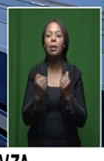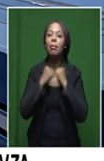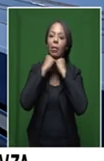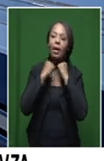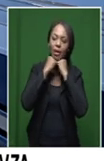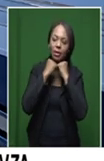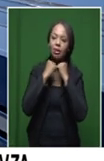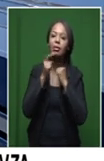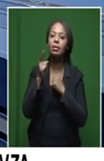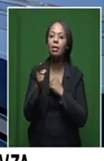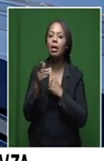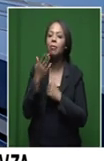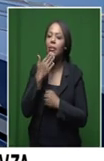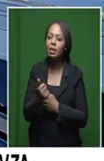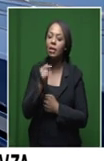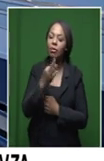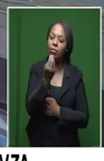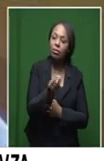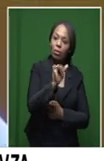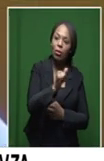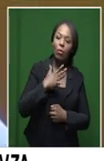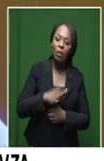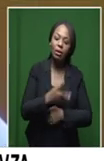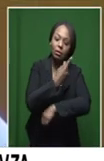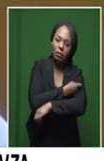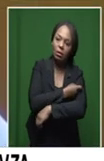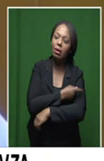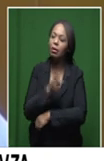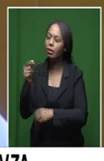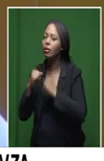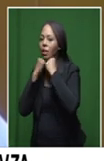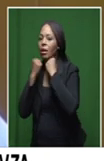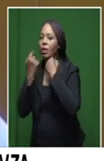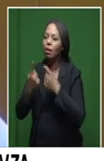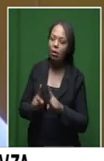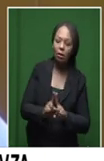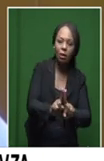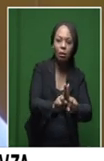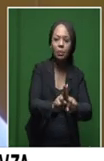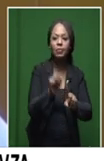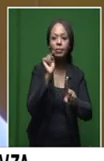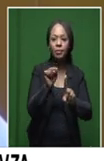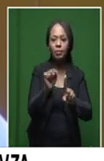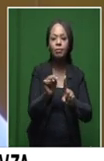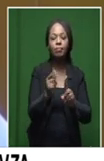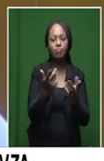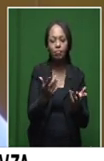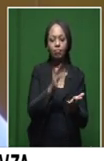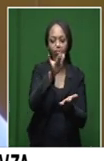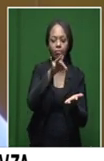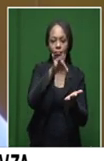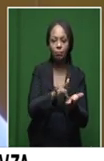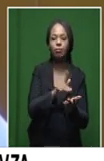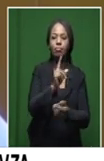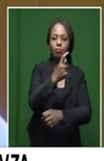their children to either to get vaccinated together, or if the adult has already been vaccinated, each